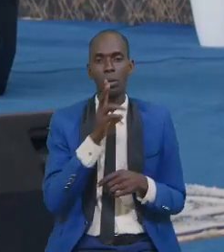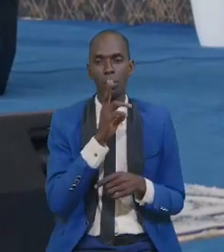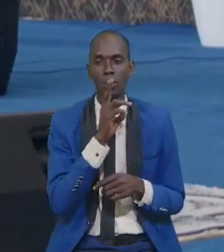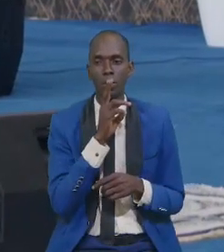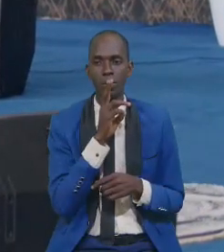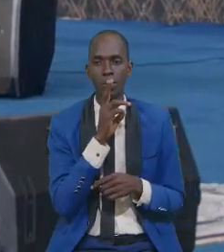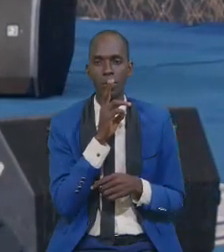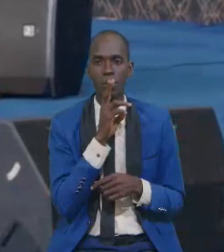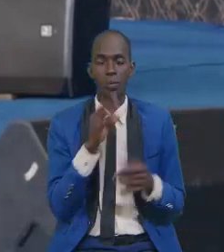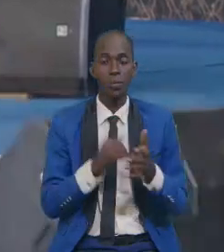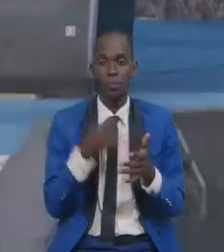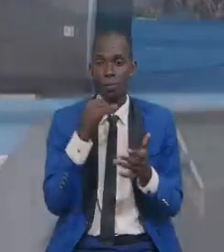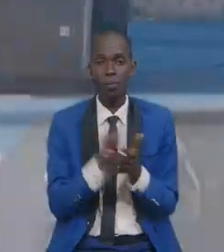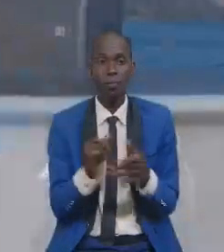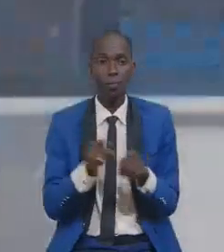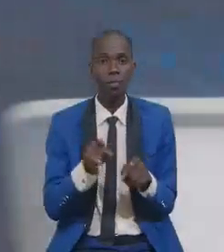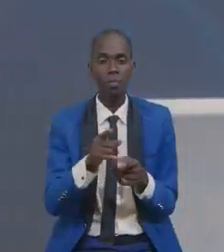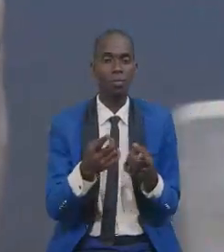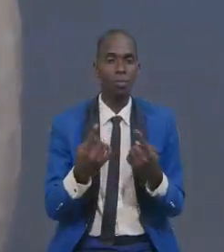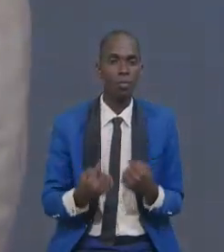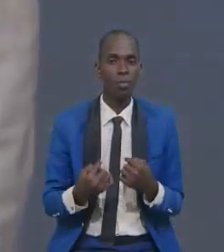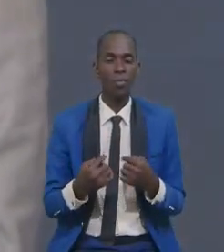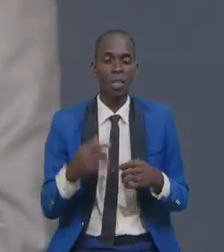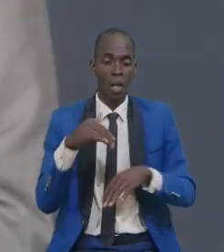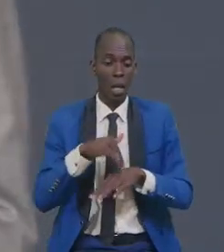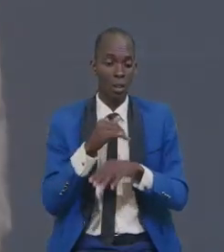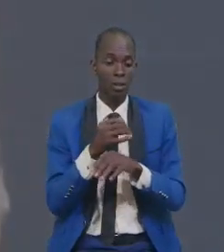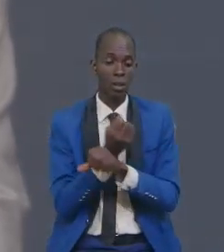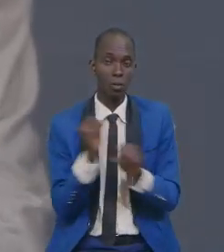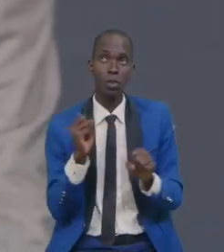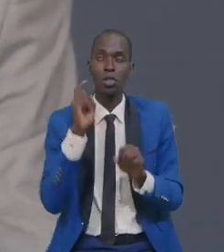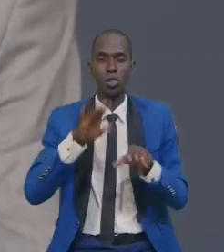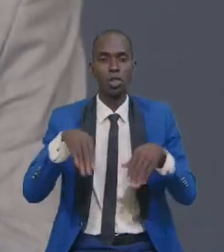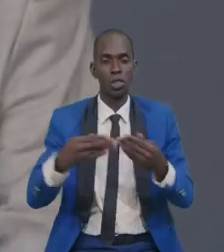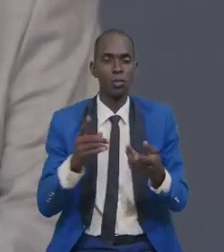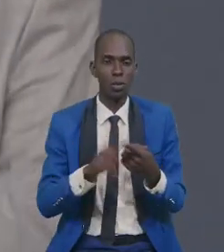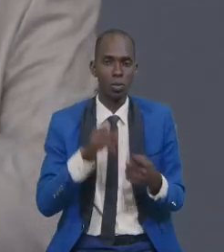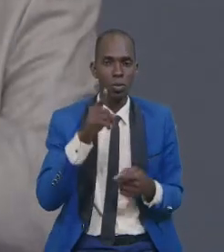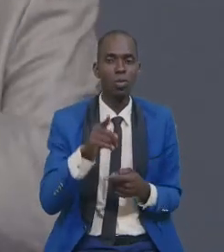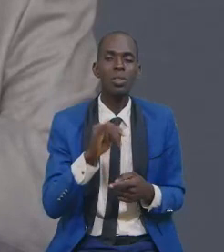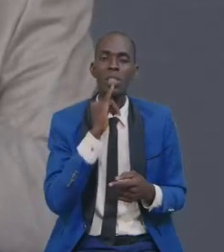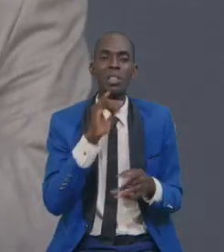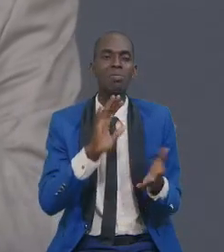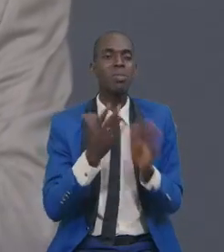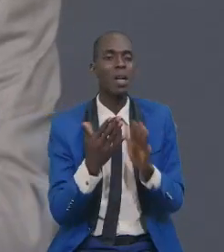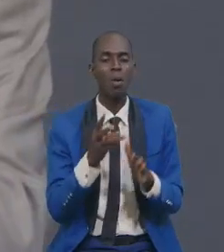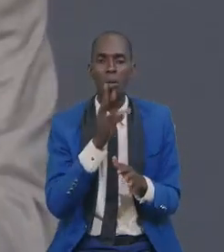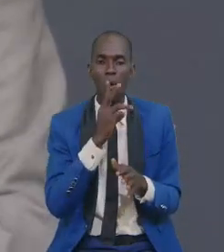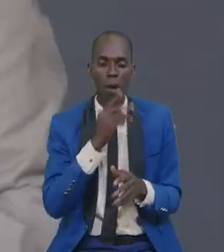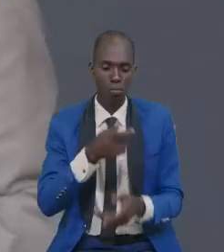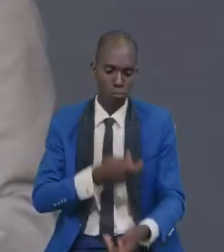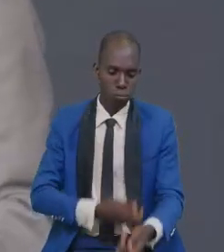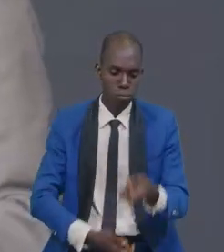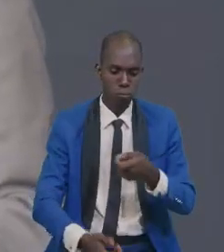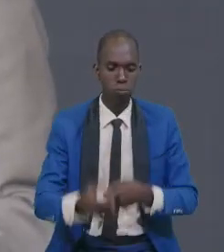says, as you come, at salvation, it gives us, it's like we draw water out of the well